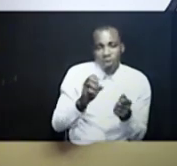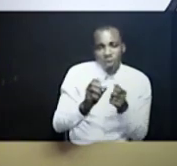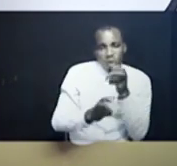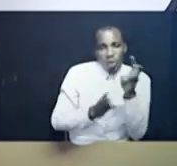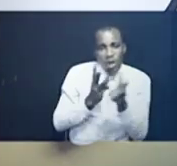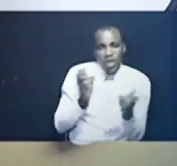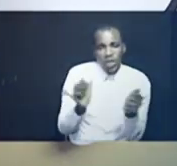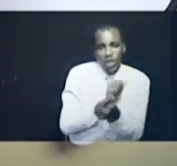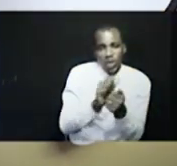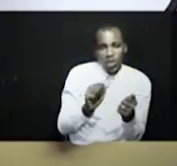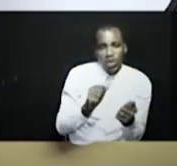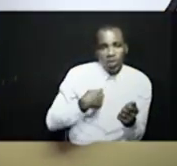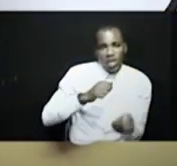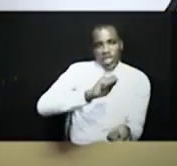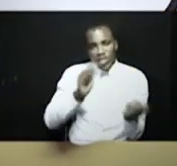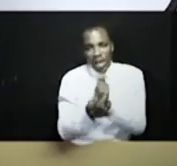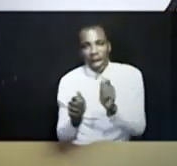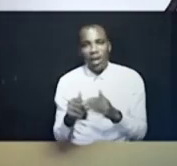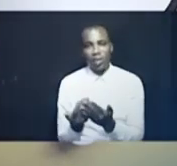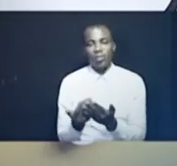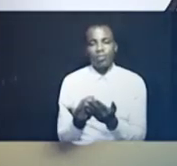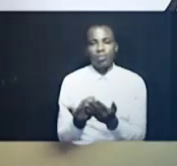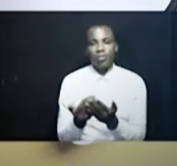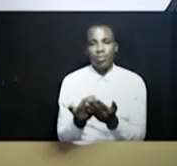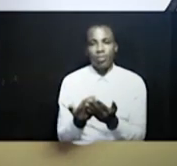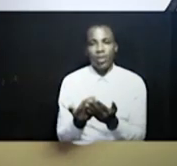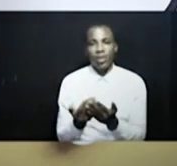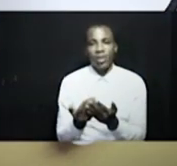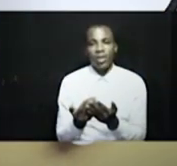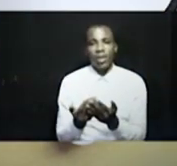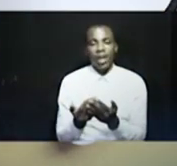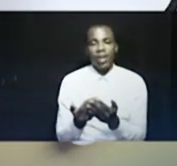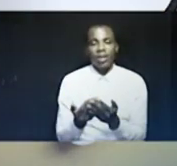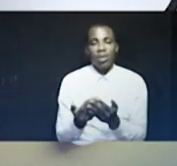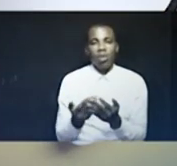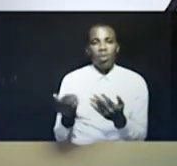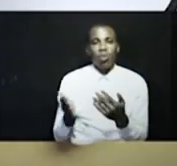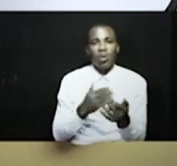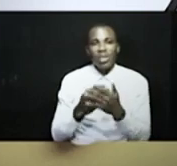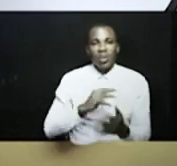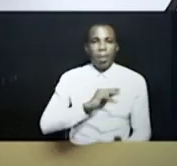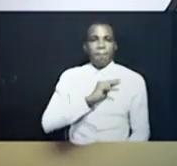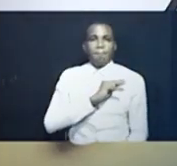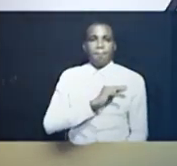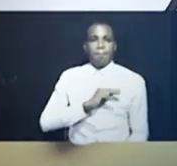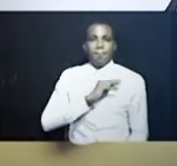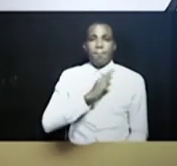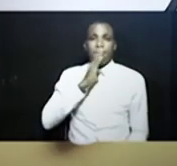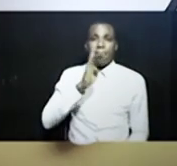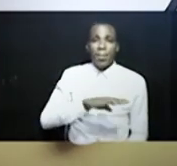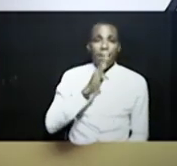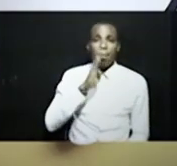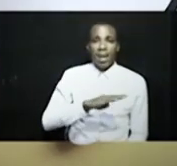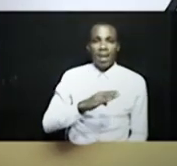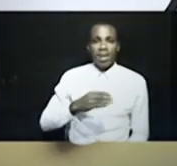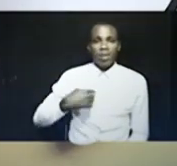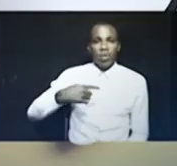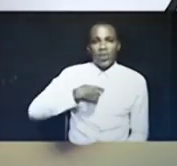land? How can we reverse the moral decadence in our society?